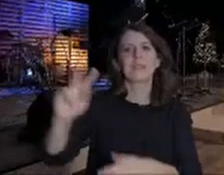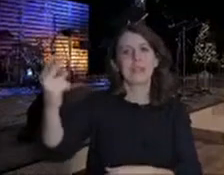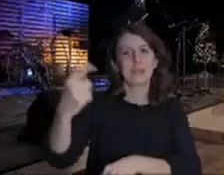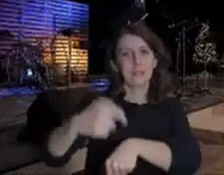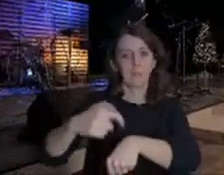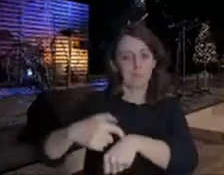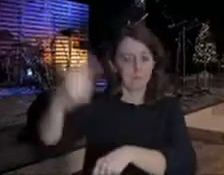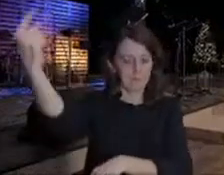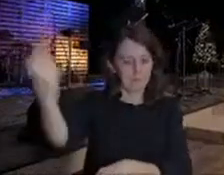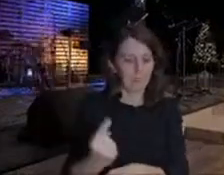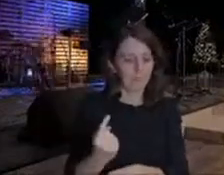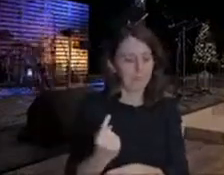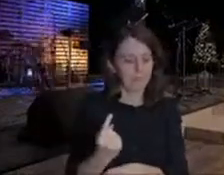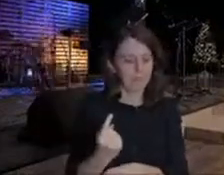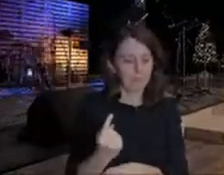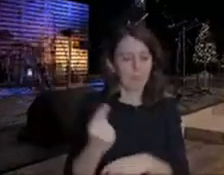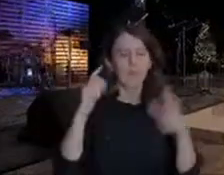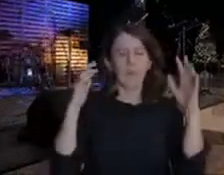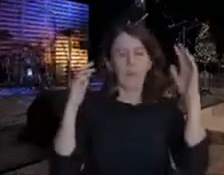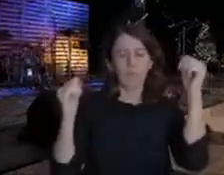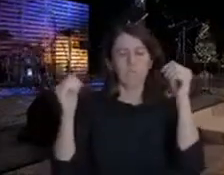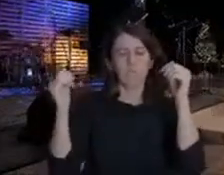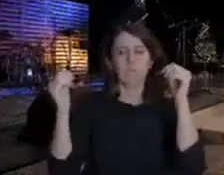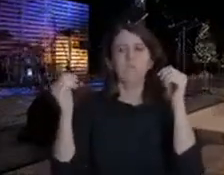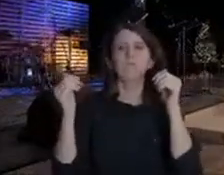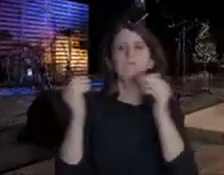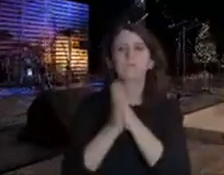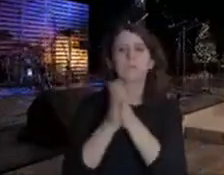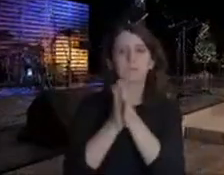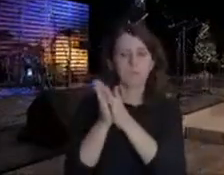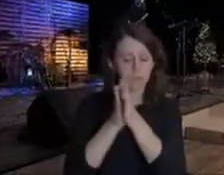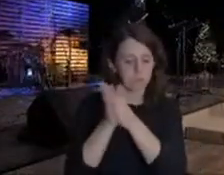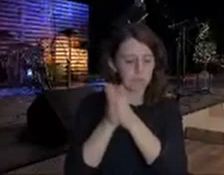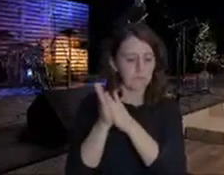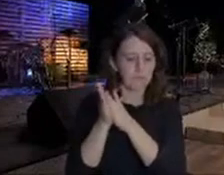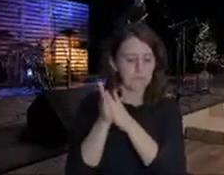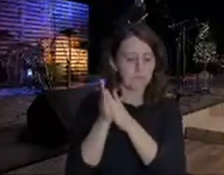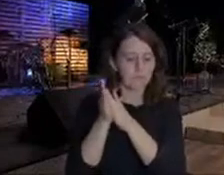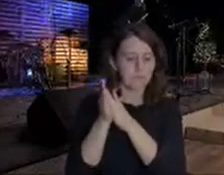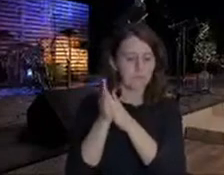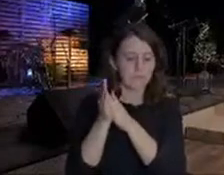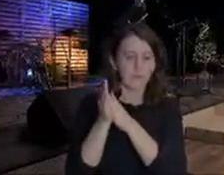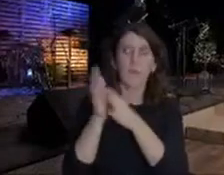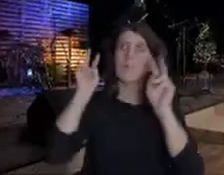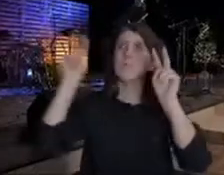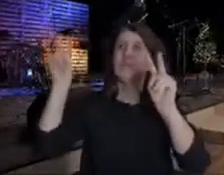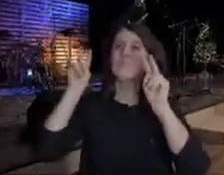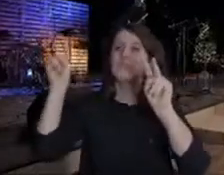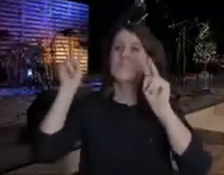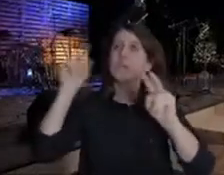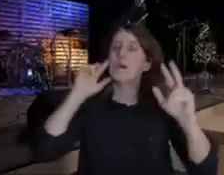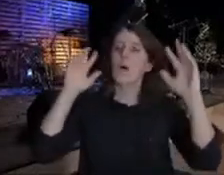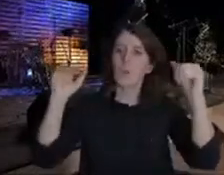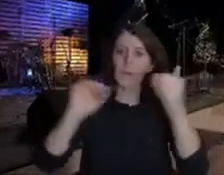coming. Yep. We look forward with the same anticipation, the same expectation. We look forward with hope, and we look forward